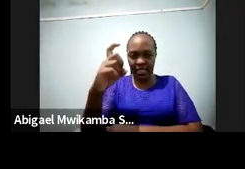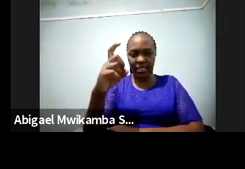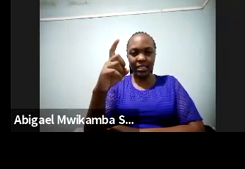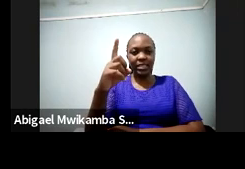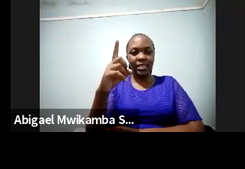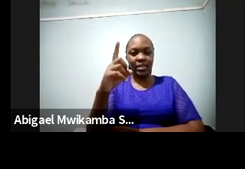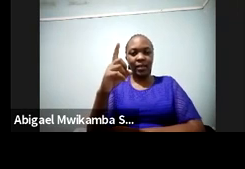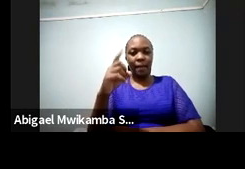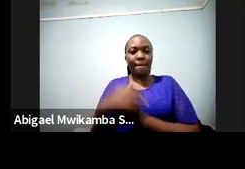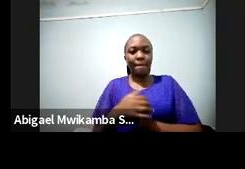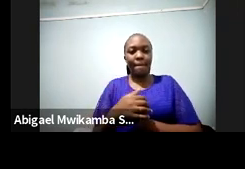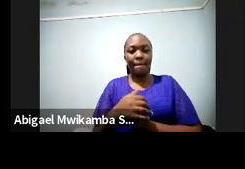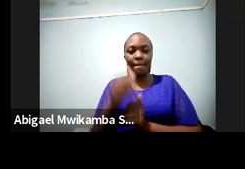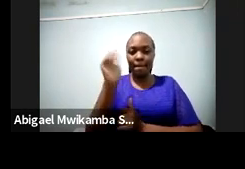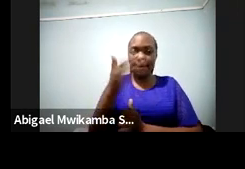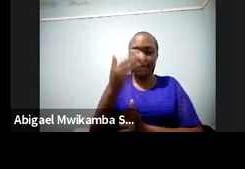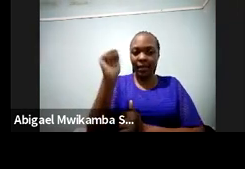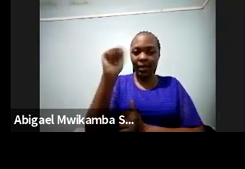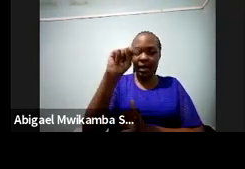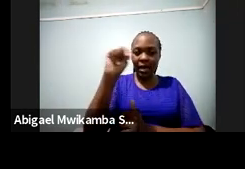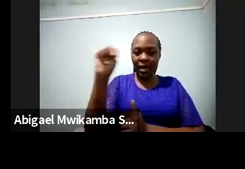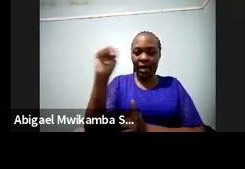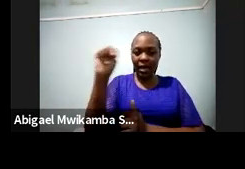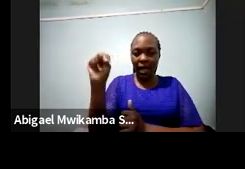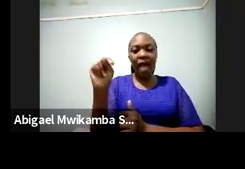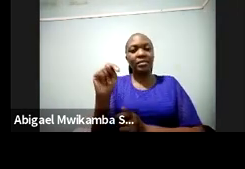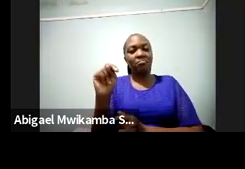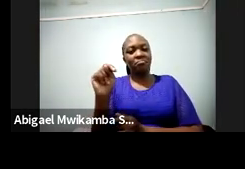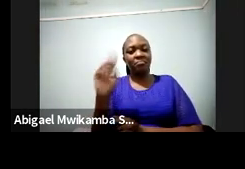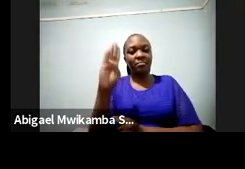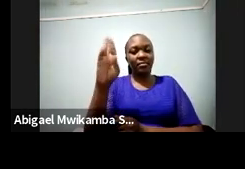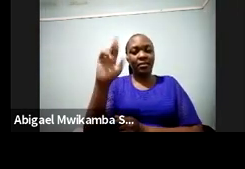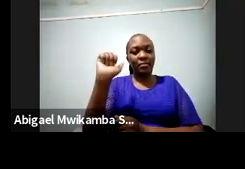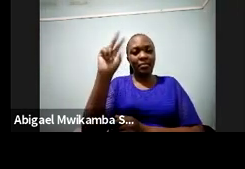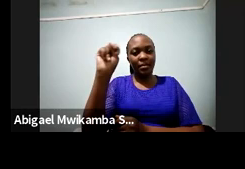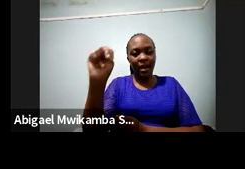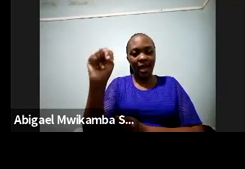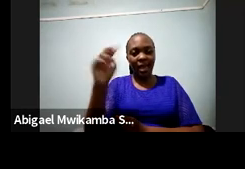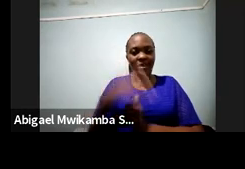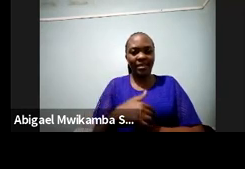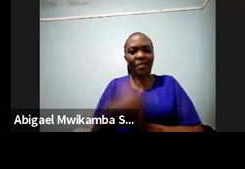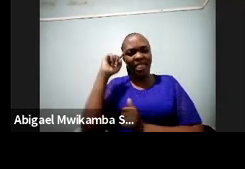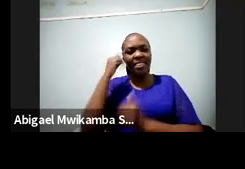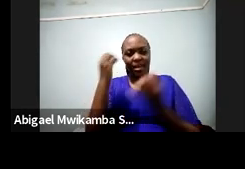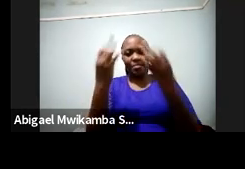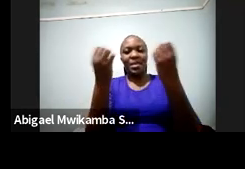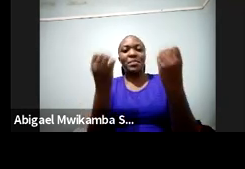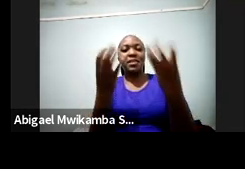Anne, Brian, Kelvin Mtuma, Mima Barak. So So quite a number of you, I think.